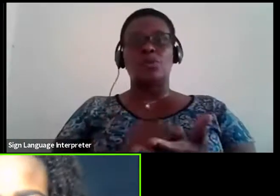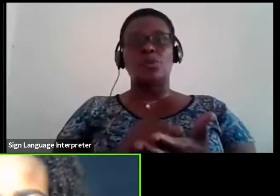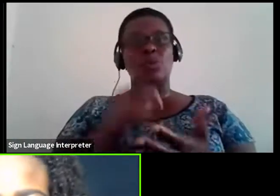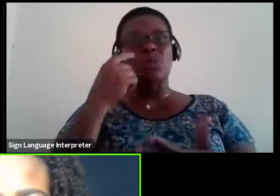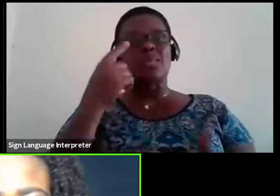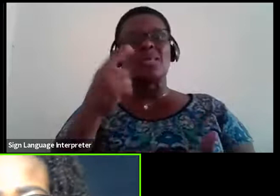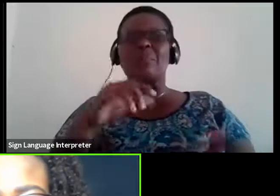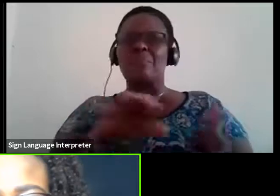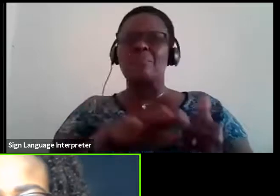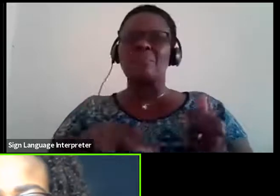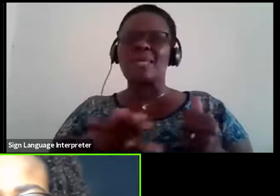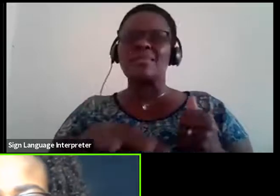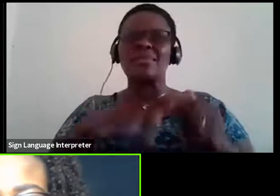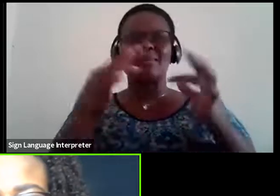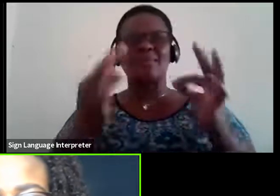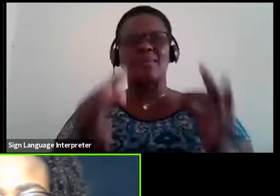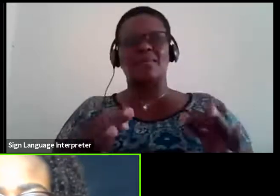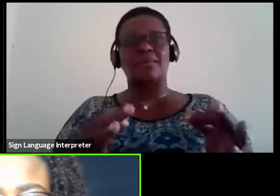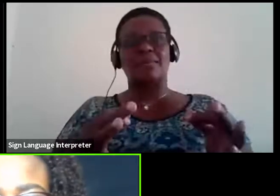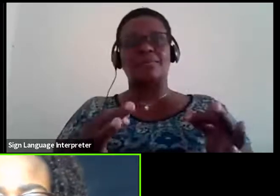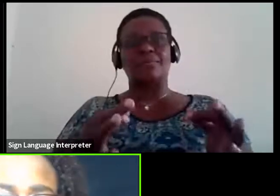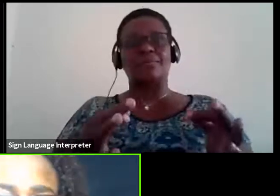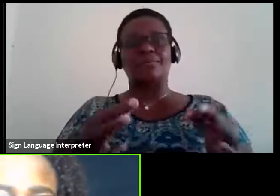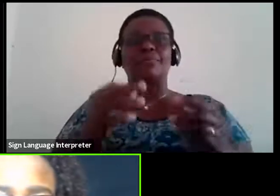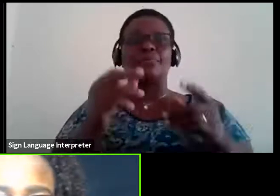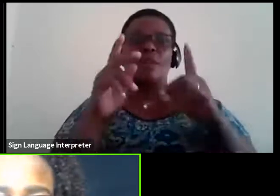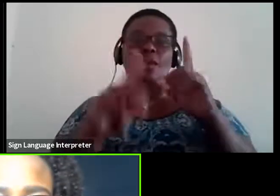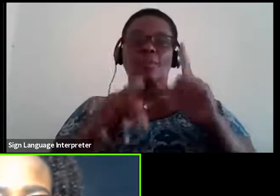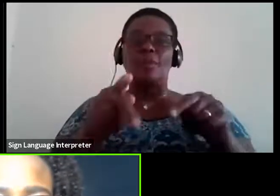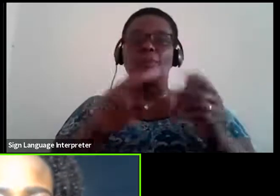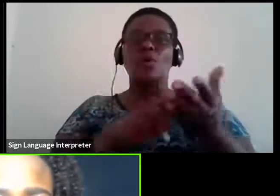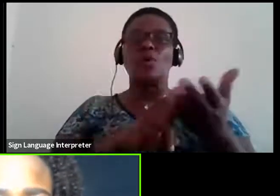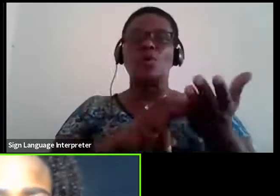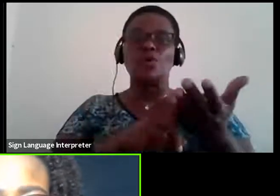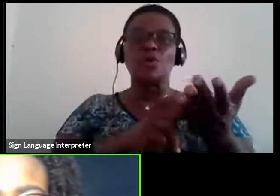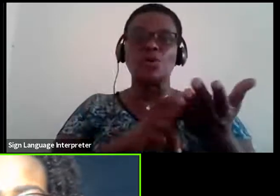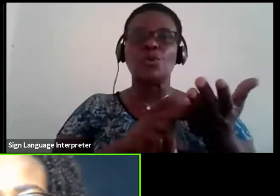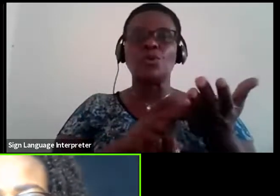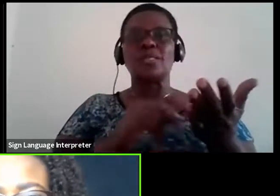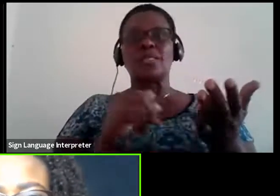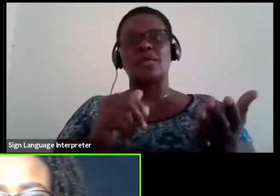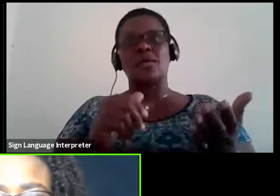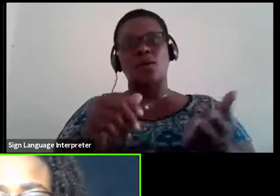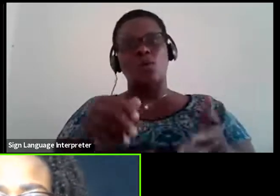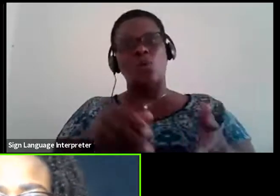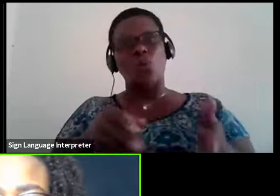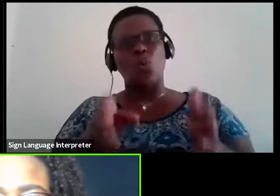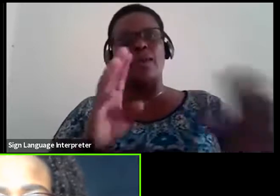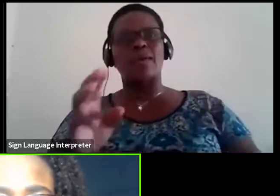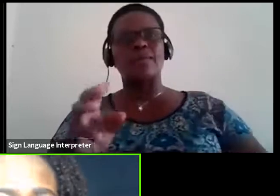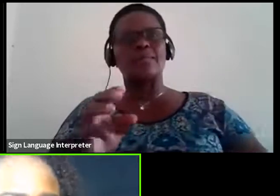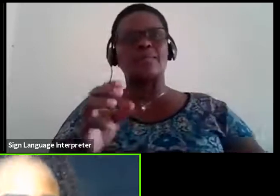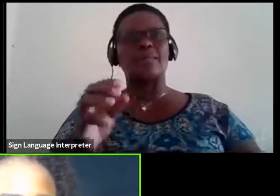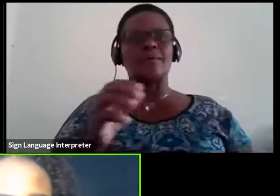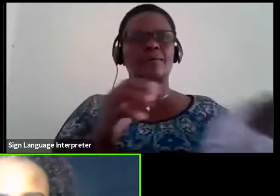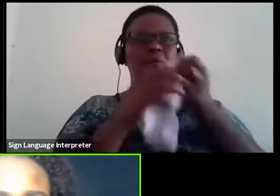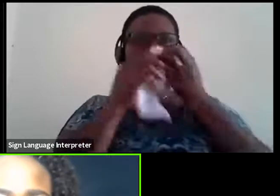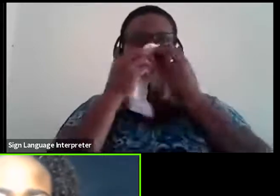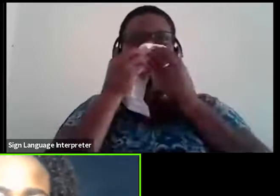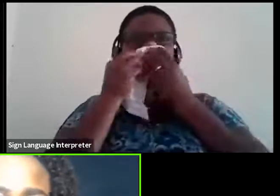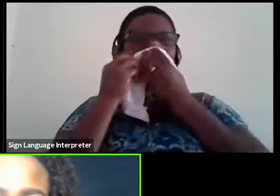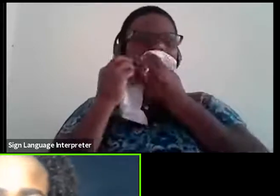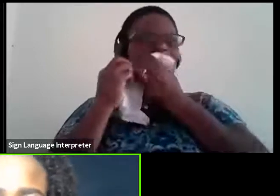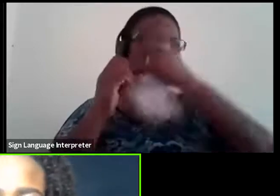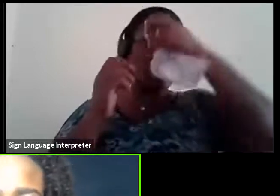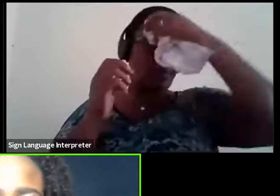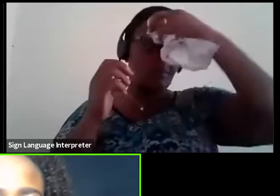things, in terms of people would still use very weak and obvious passwords. You know, you will write your you have a